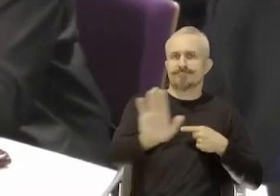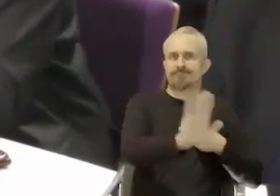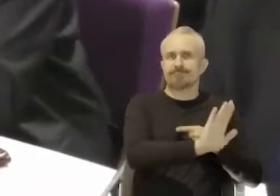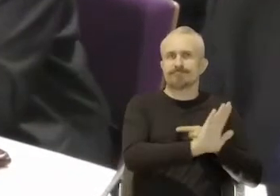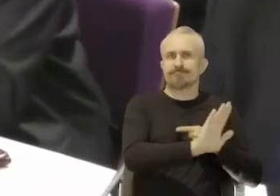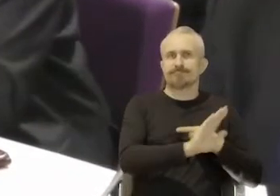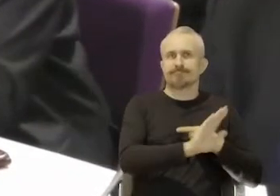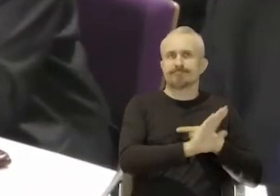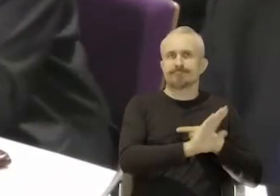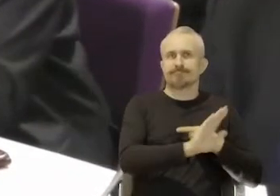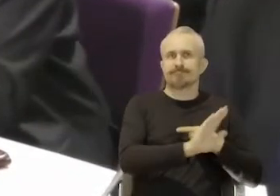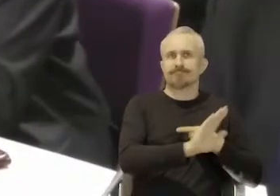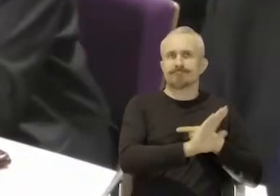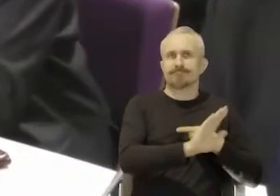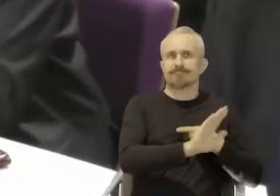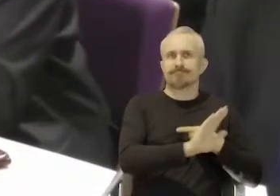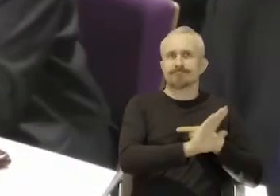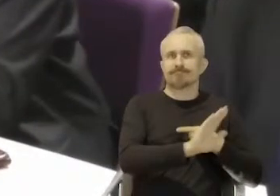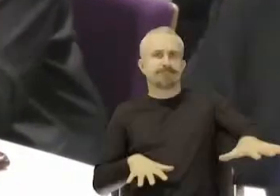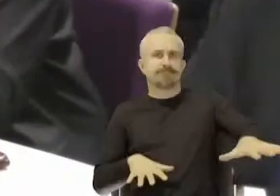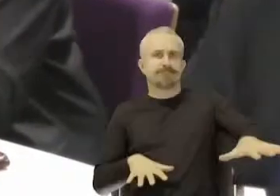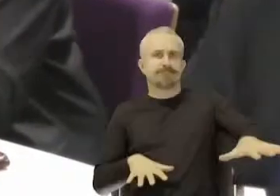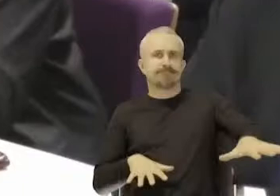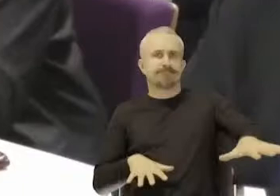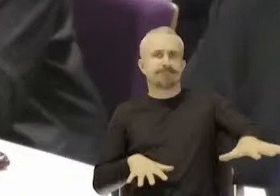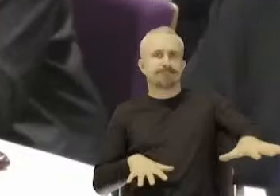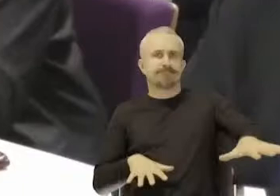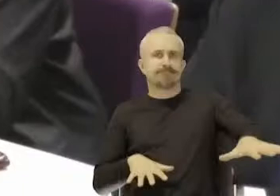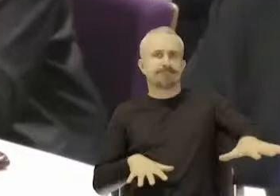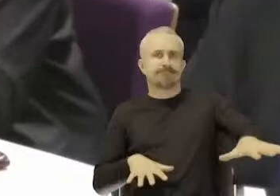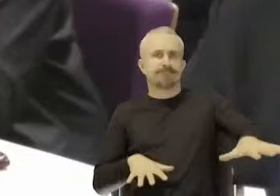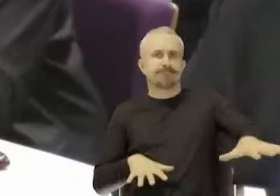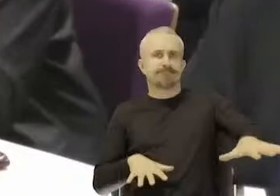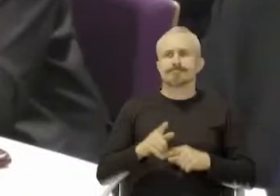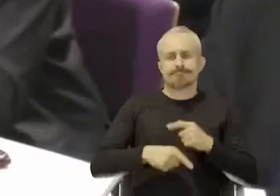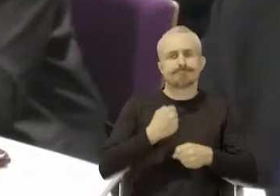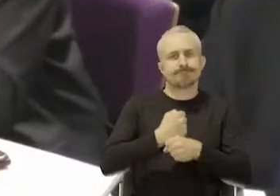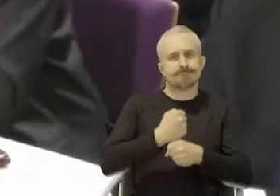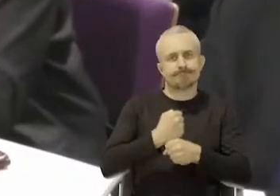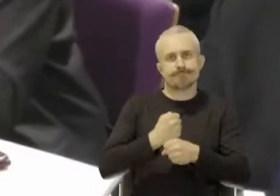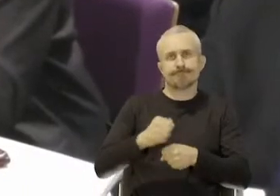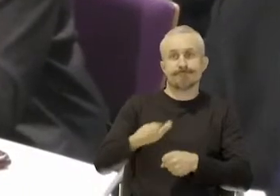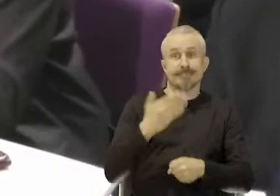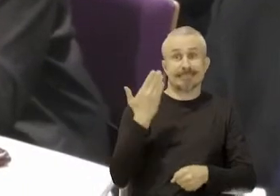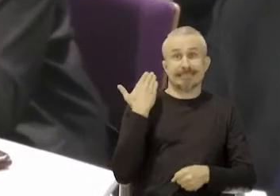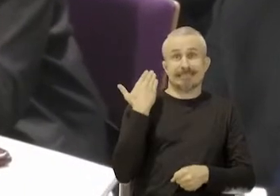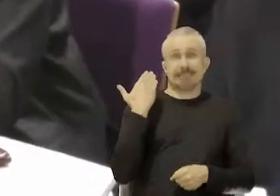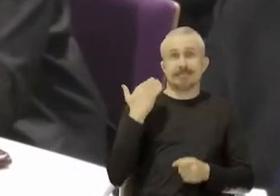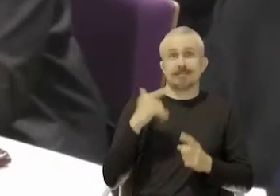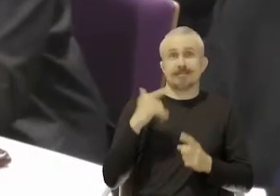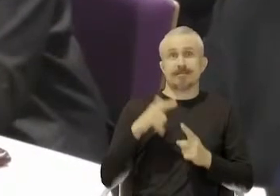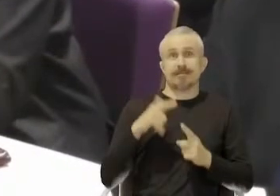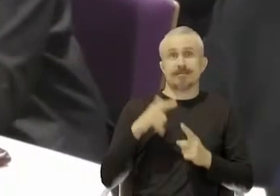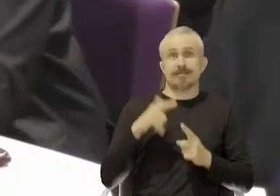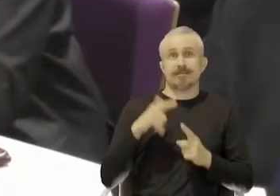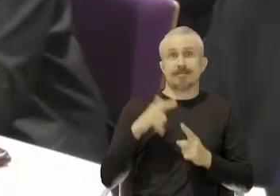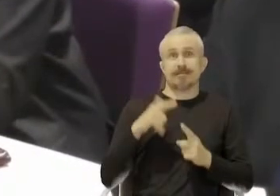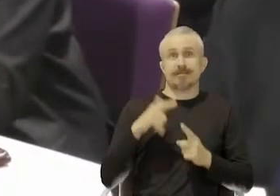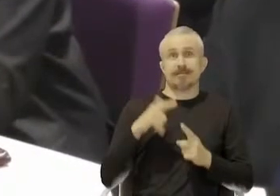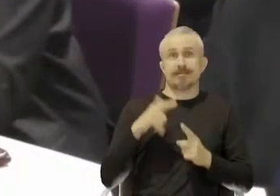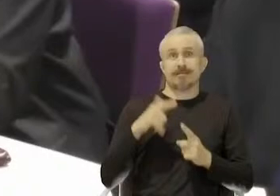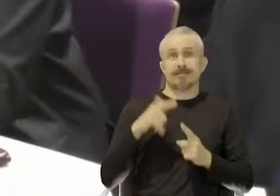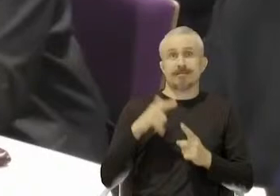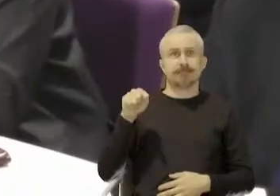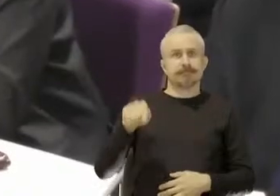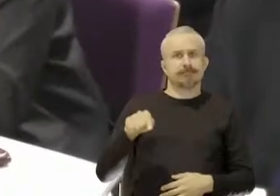Recently, the country of Malawi has also launched what we are calling the secondary cities, which is a major milestone in